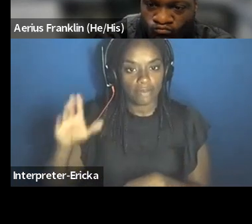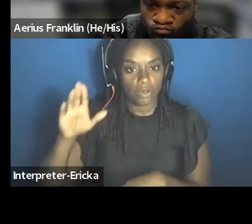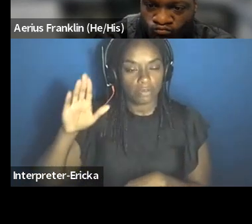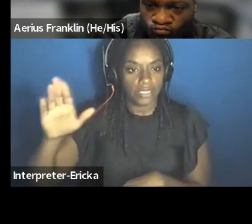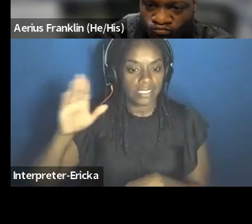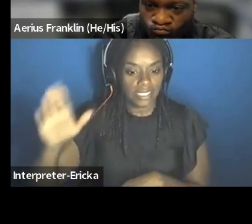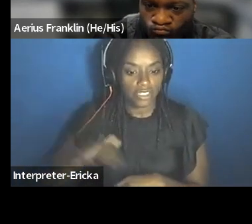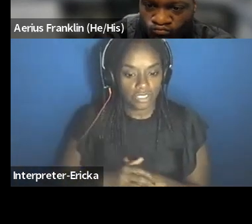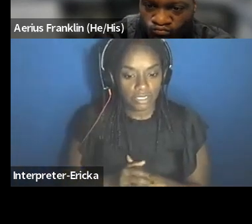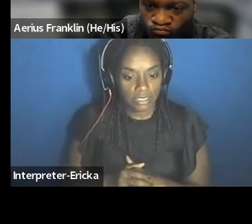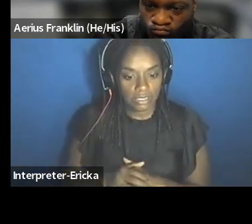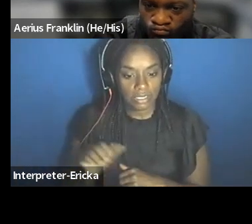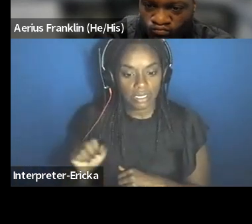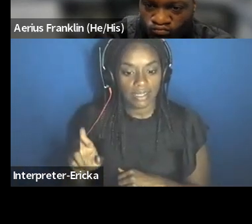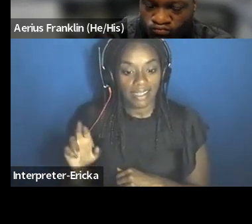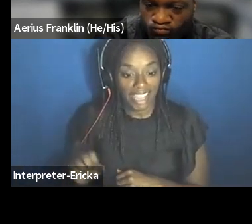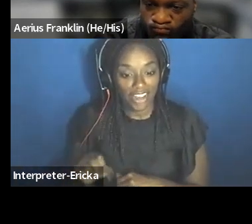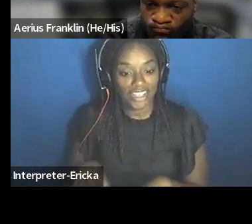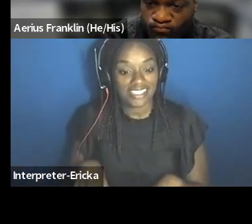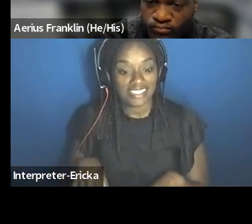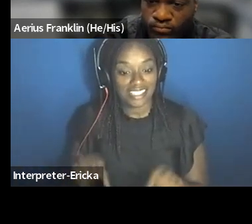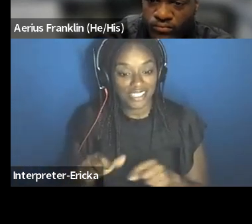Arius took the training many moons ago.